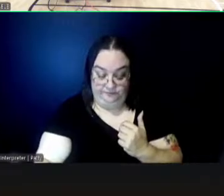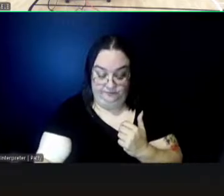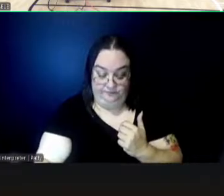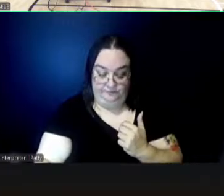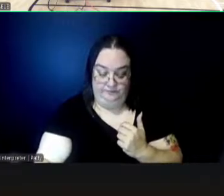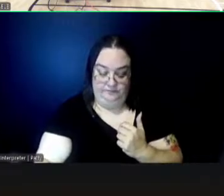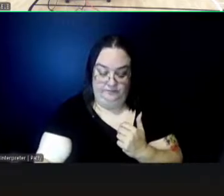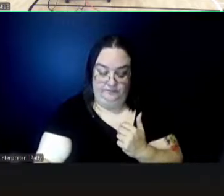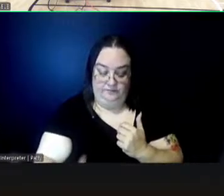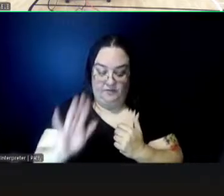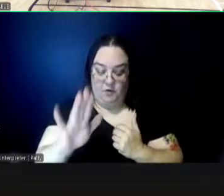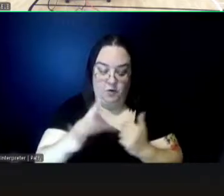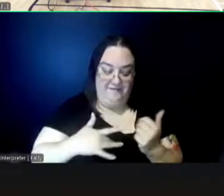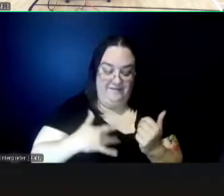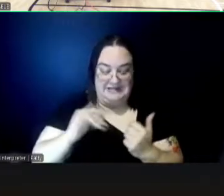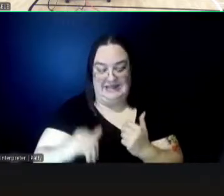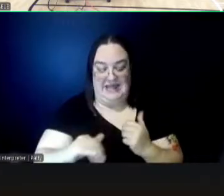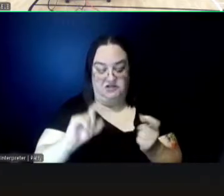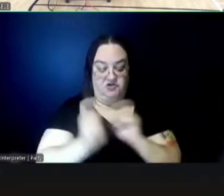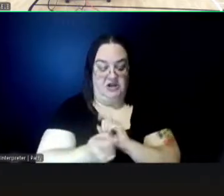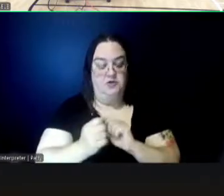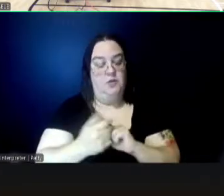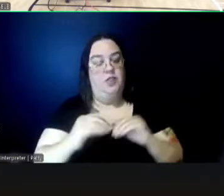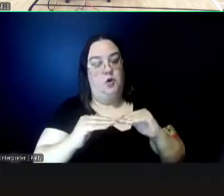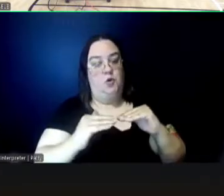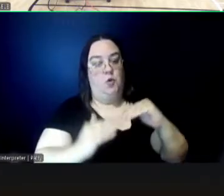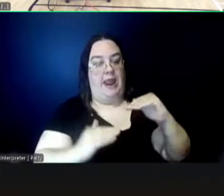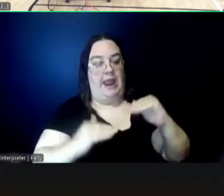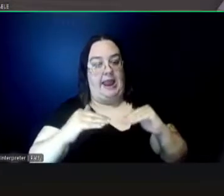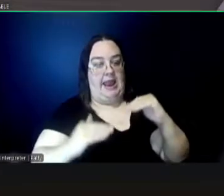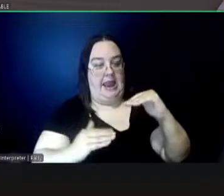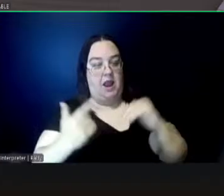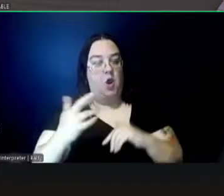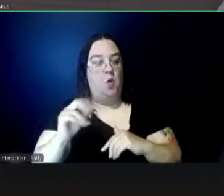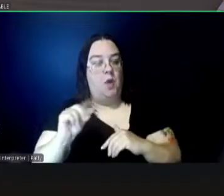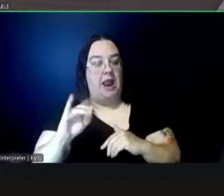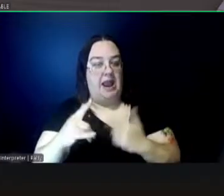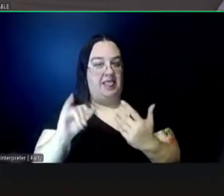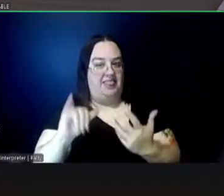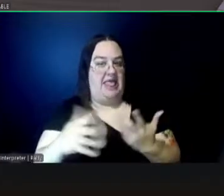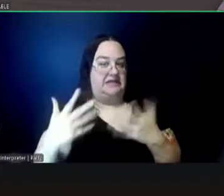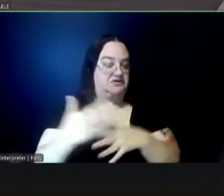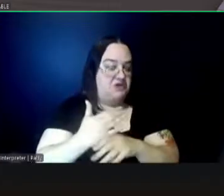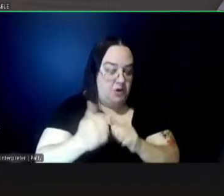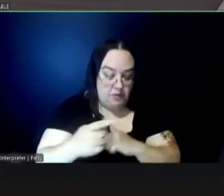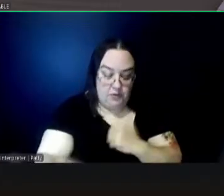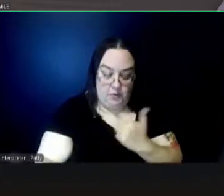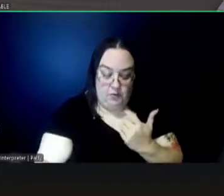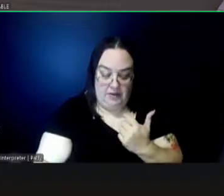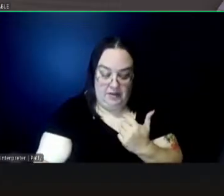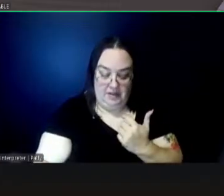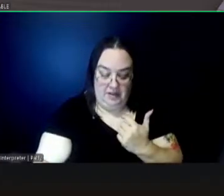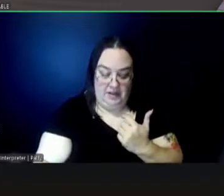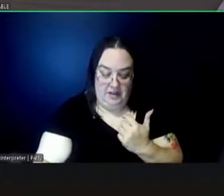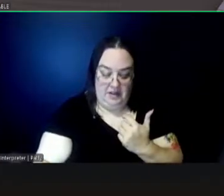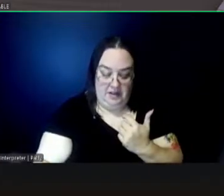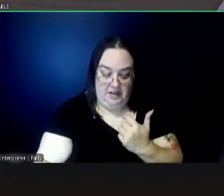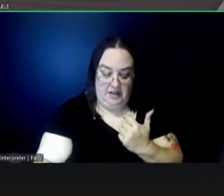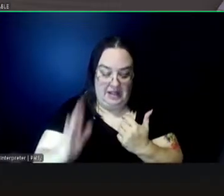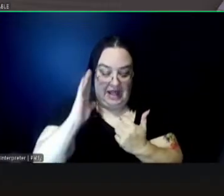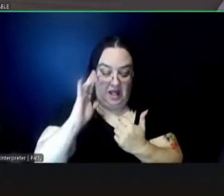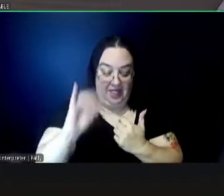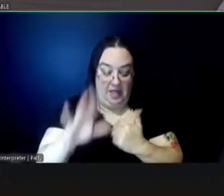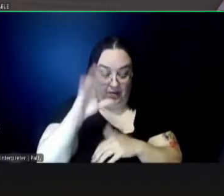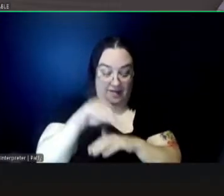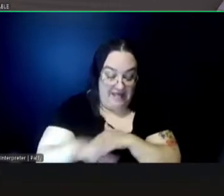change ideas, assuming they've been shared with you, and how that will affect the utilization